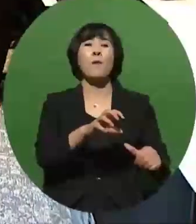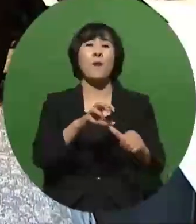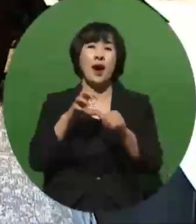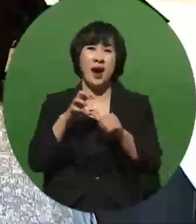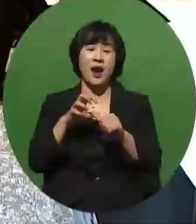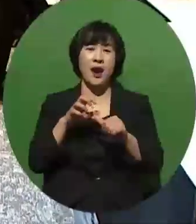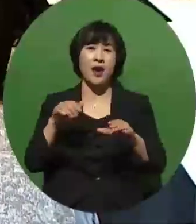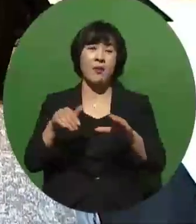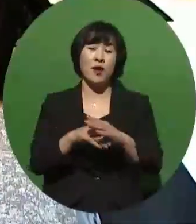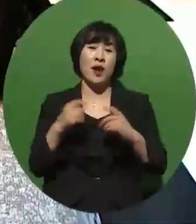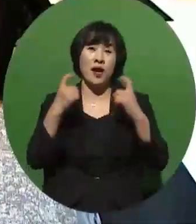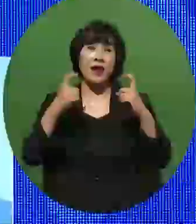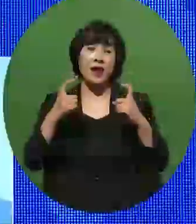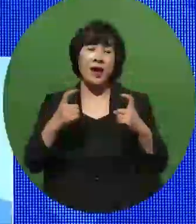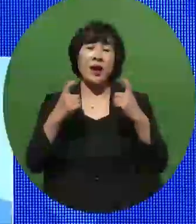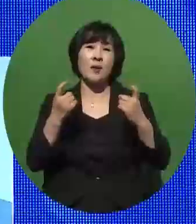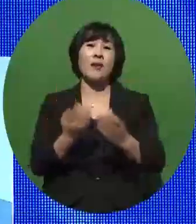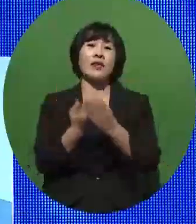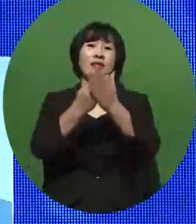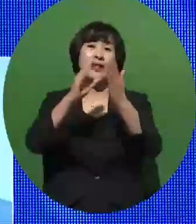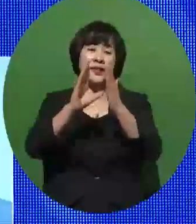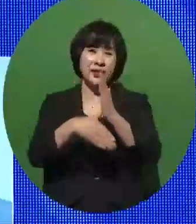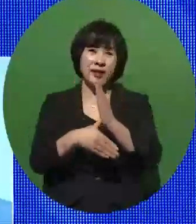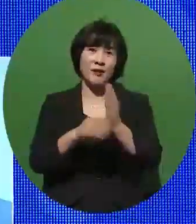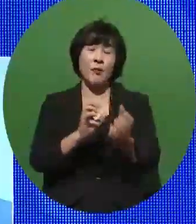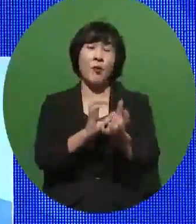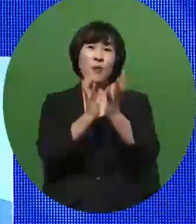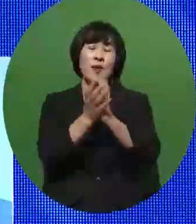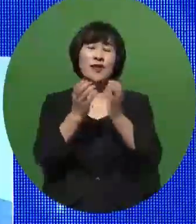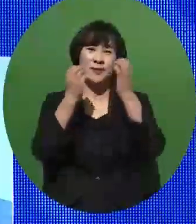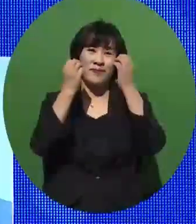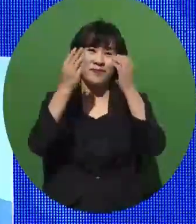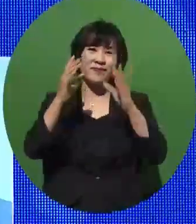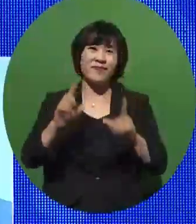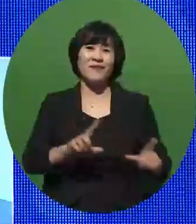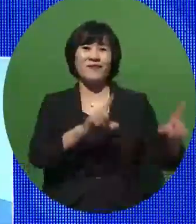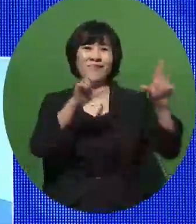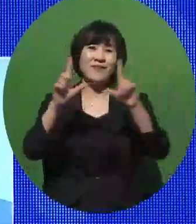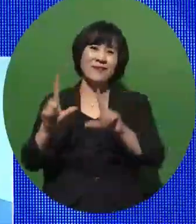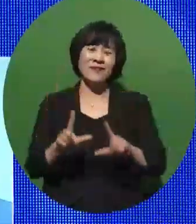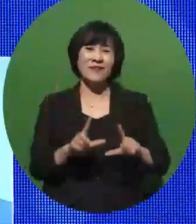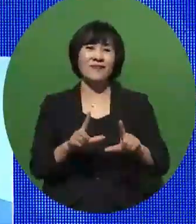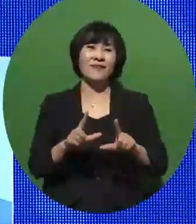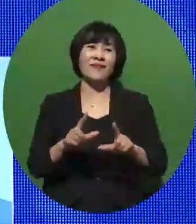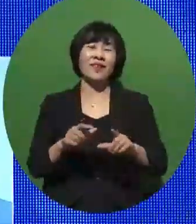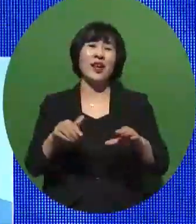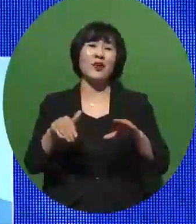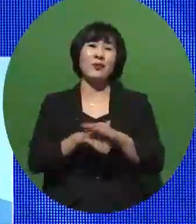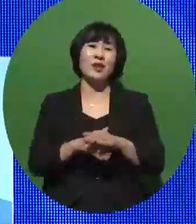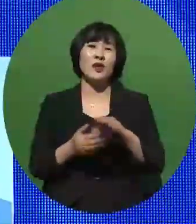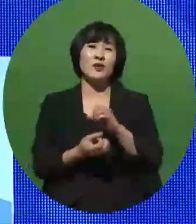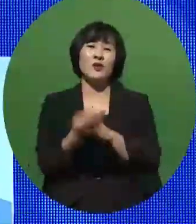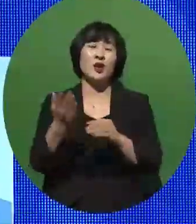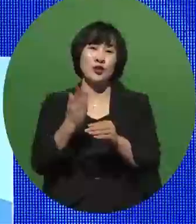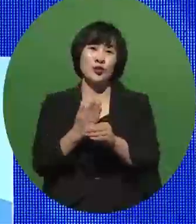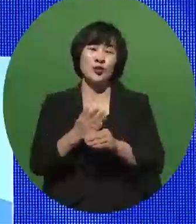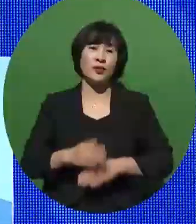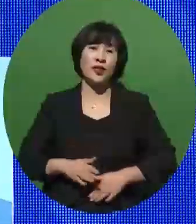we will do our best to foster various high-tech strategic industries such as aerospace and secondary battery,